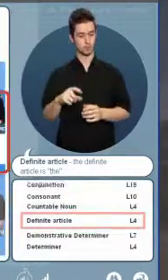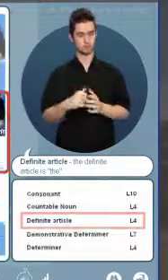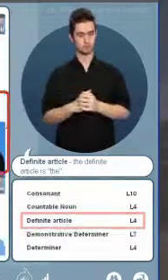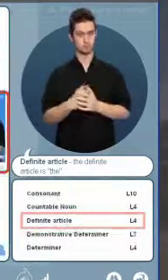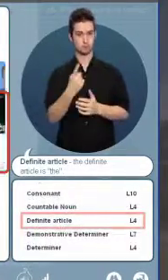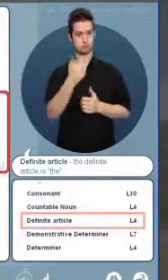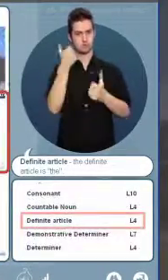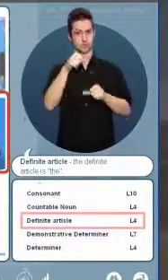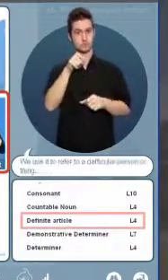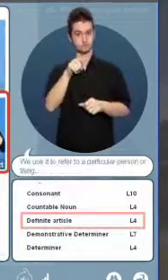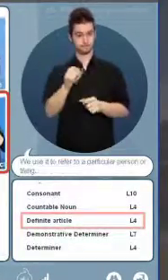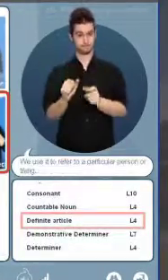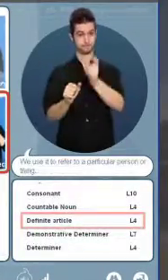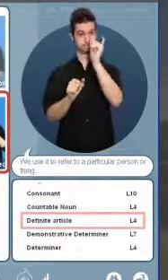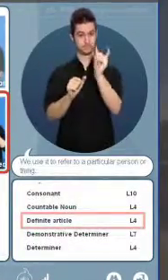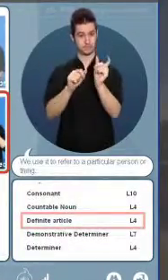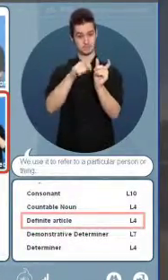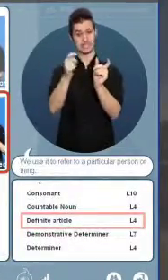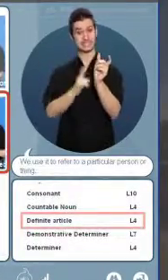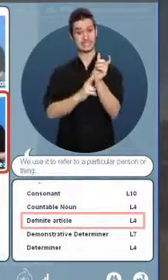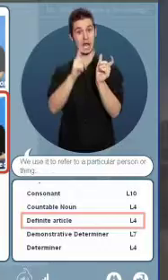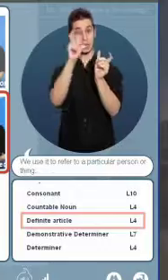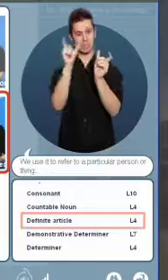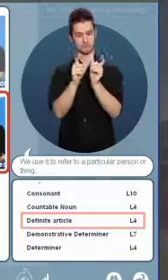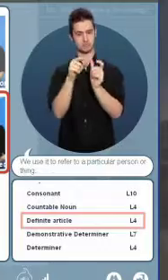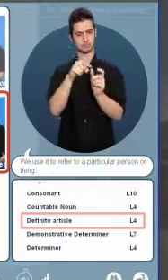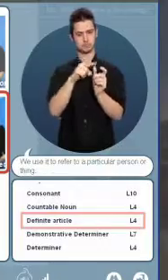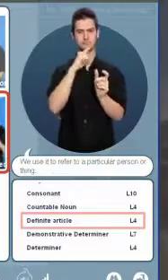The definite article is the.